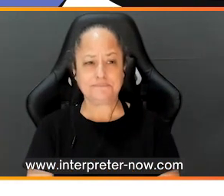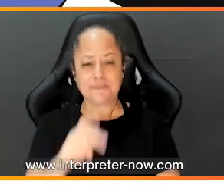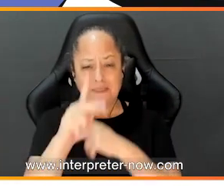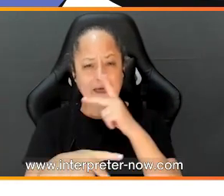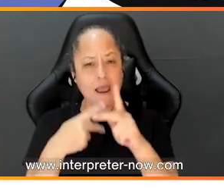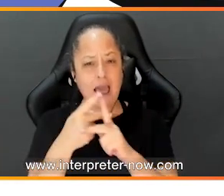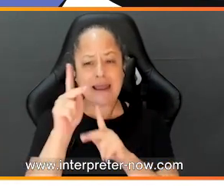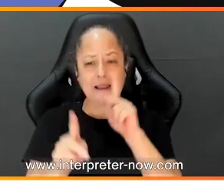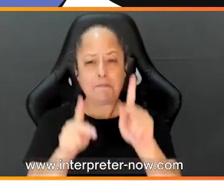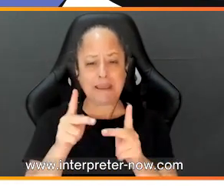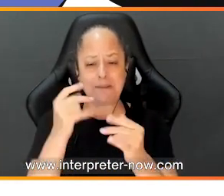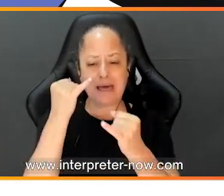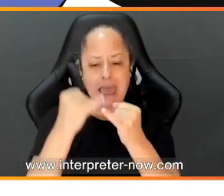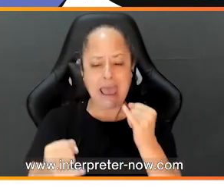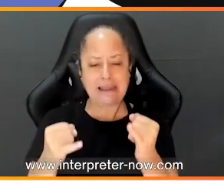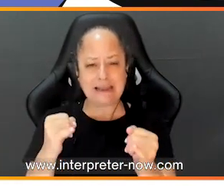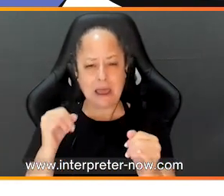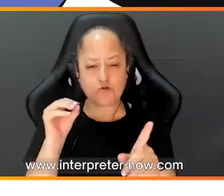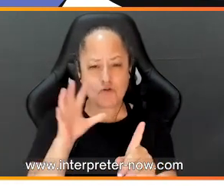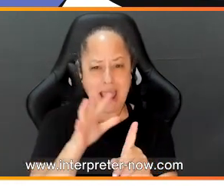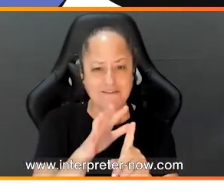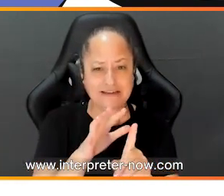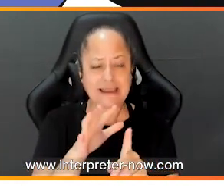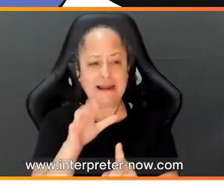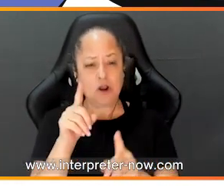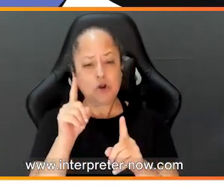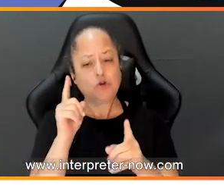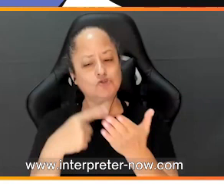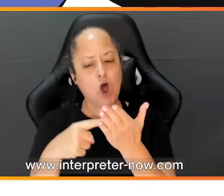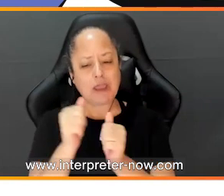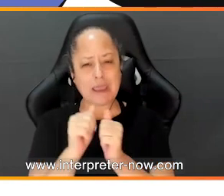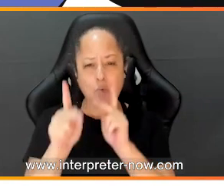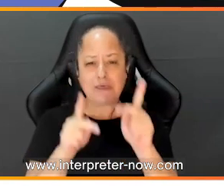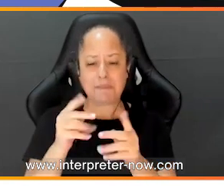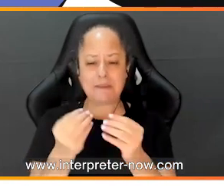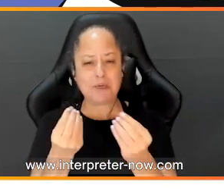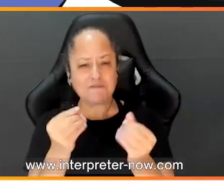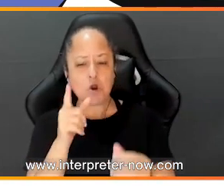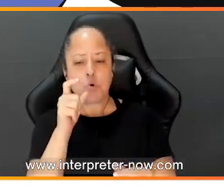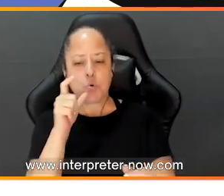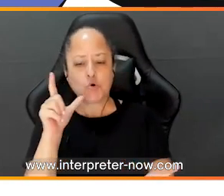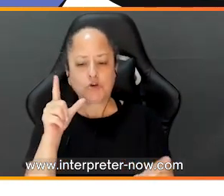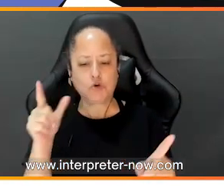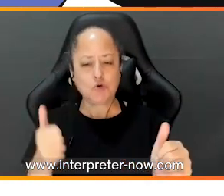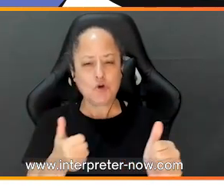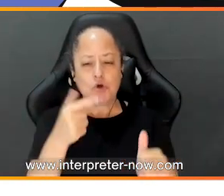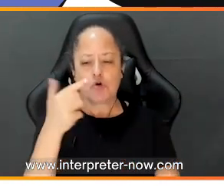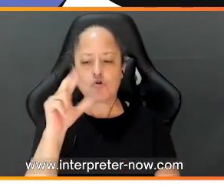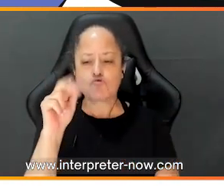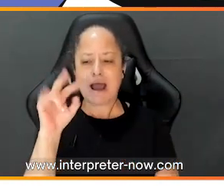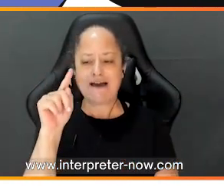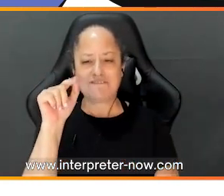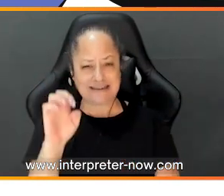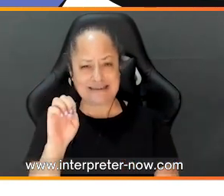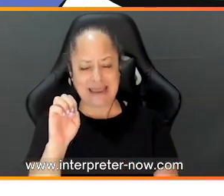rethinking research altogether. Mm. And what I mean by that is that when we think of research, you're going out, I mean,